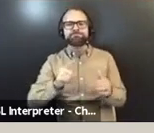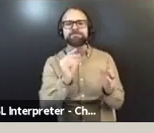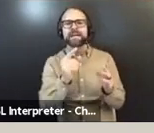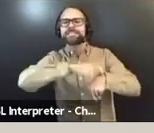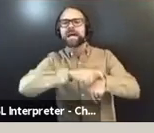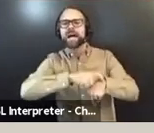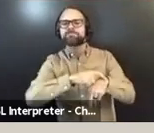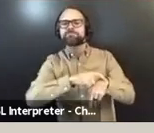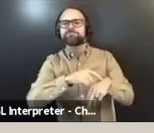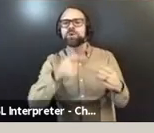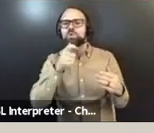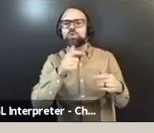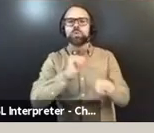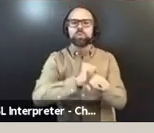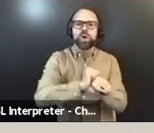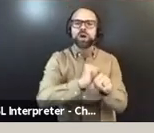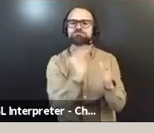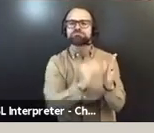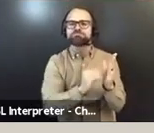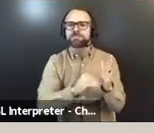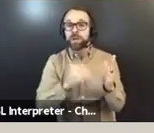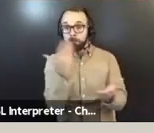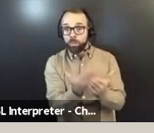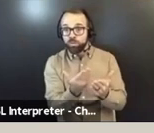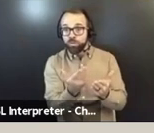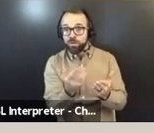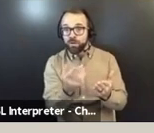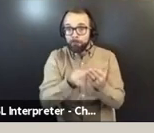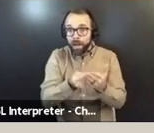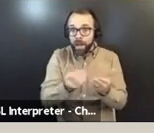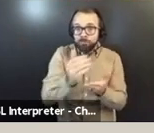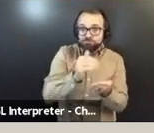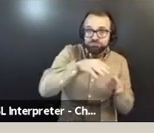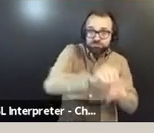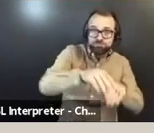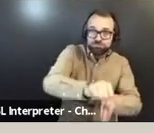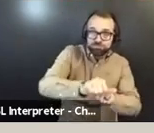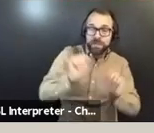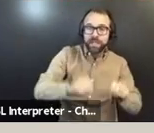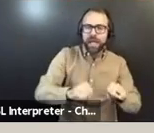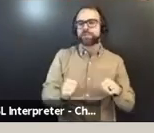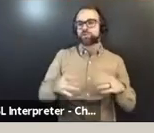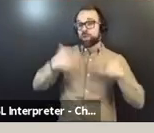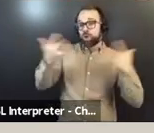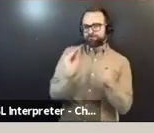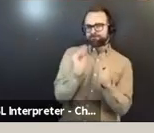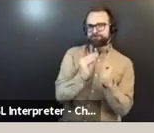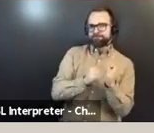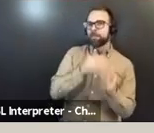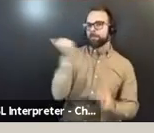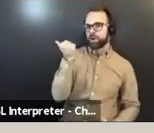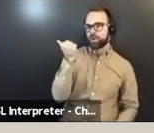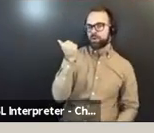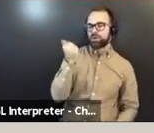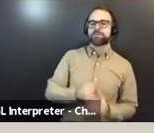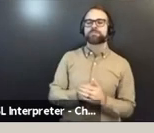work that was done and who did that and the cost associated with that? So the earlier you start keeping track of this, the better it is. A simple tip for